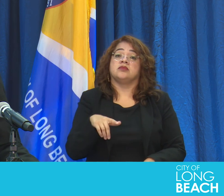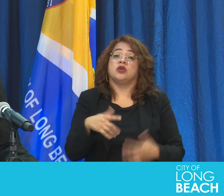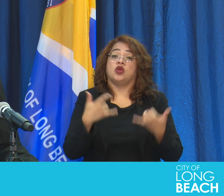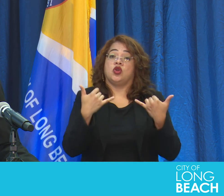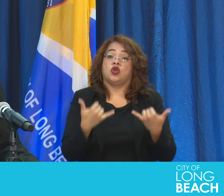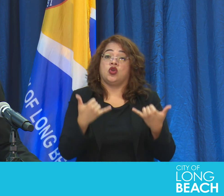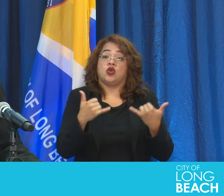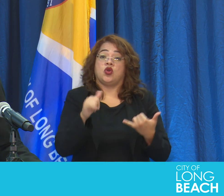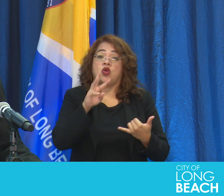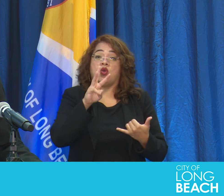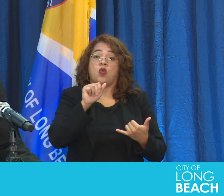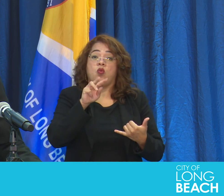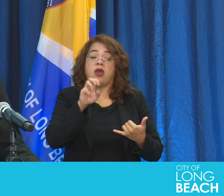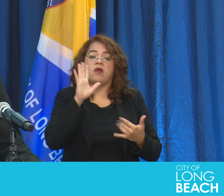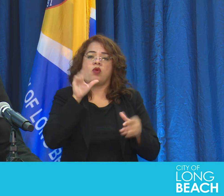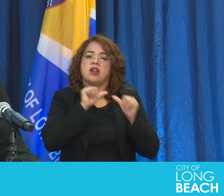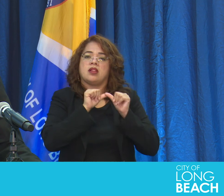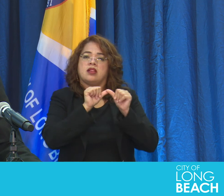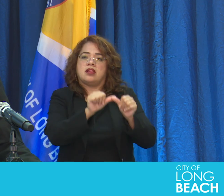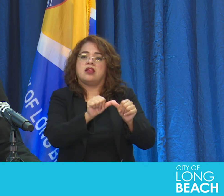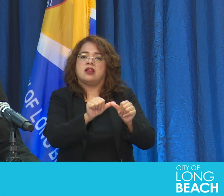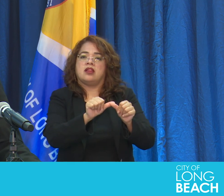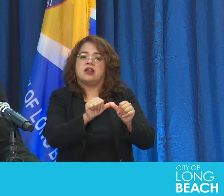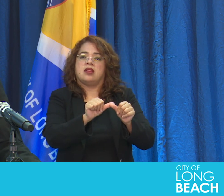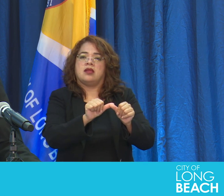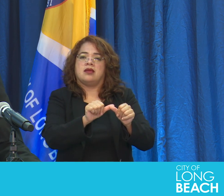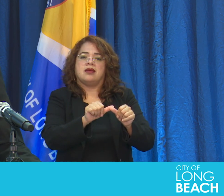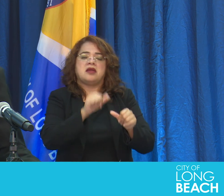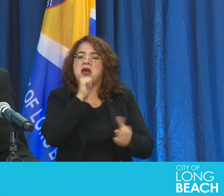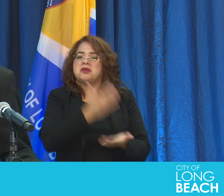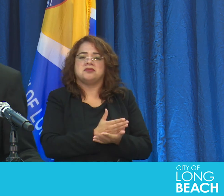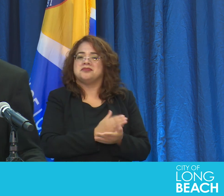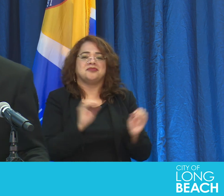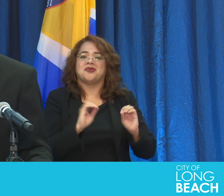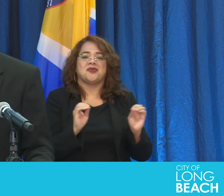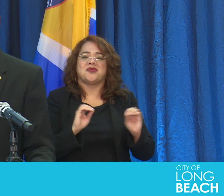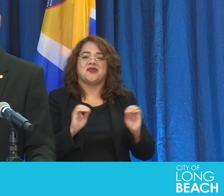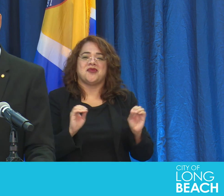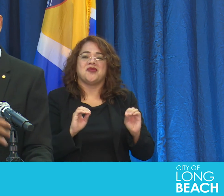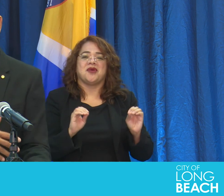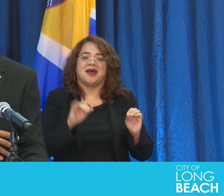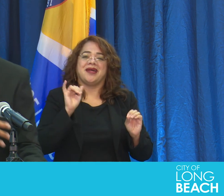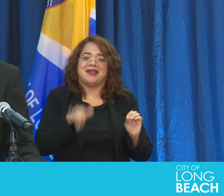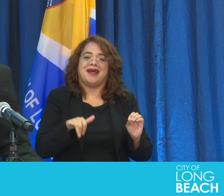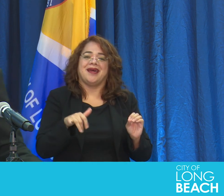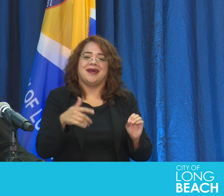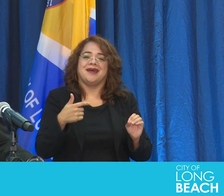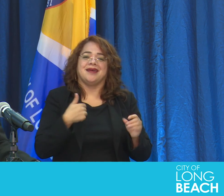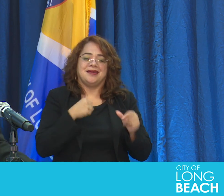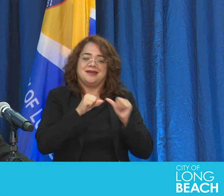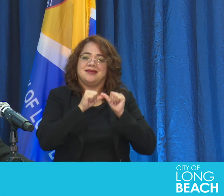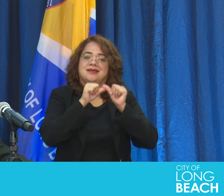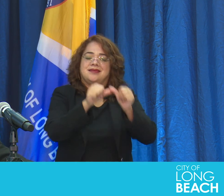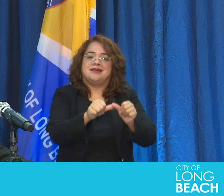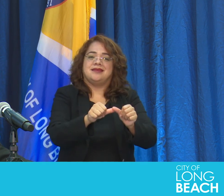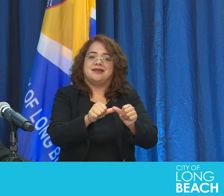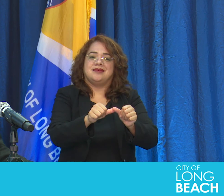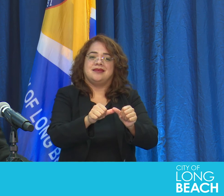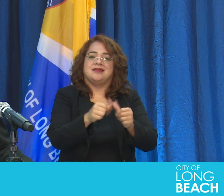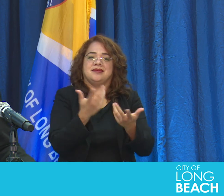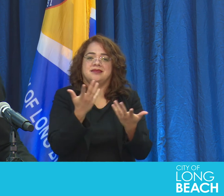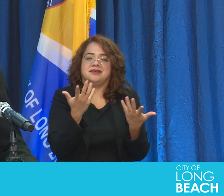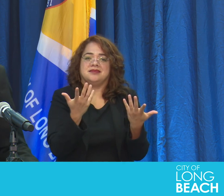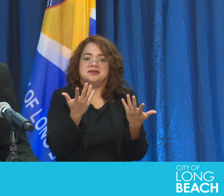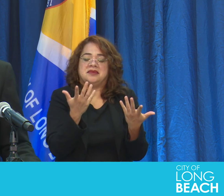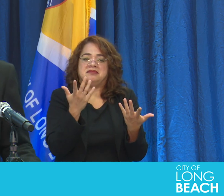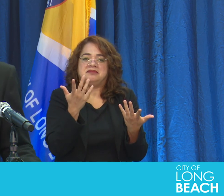wave is actually going to last much longer. And so I think that's estimated that we're anticipating this is going to